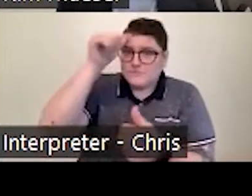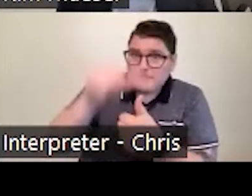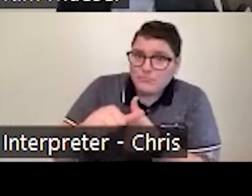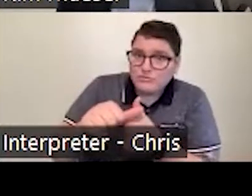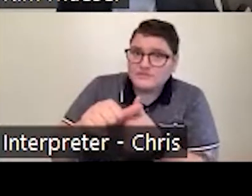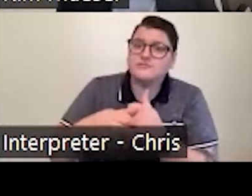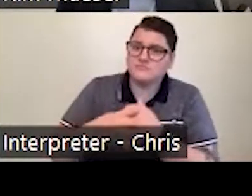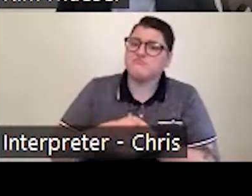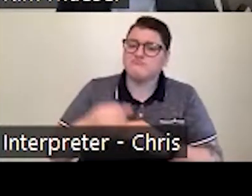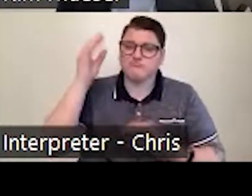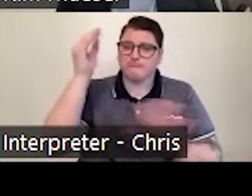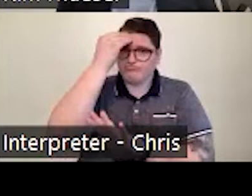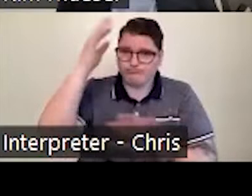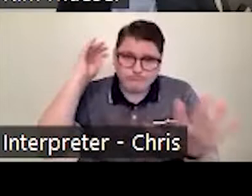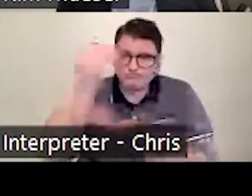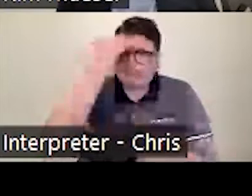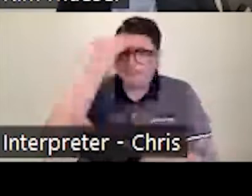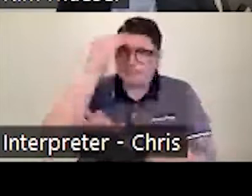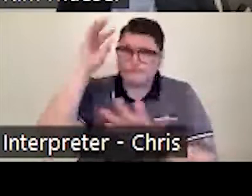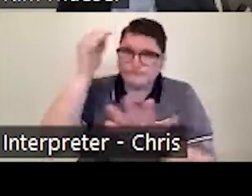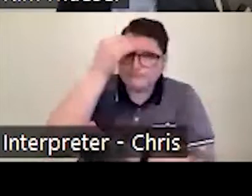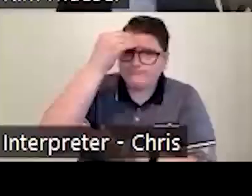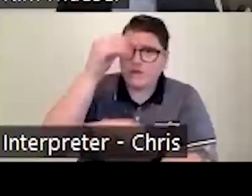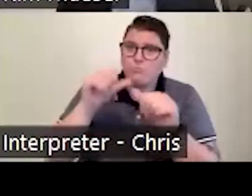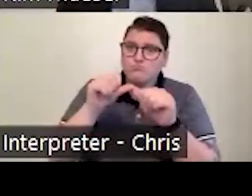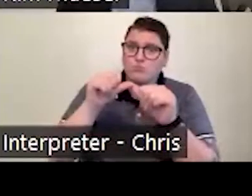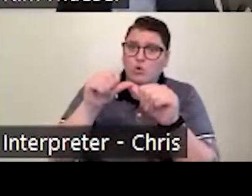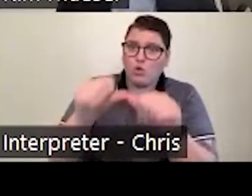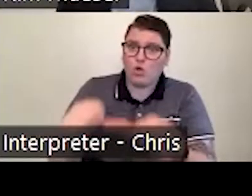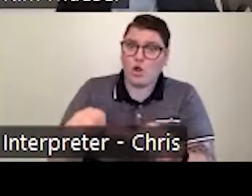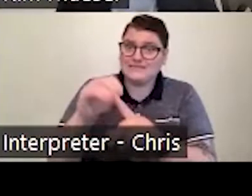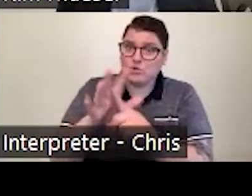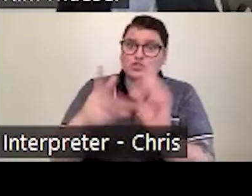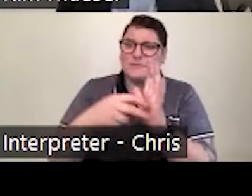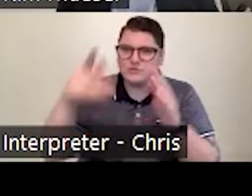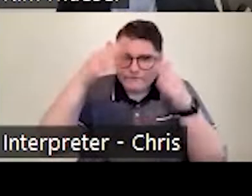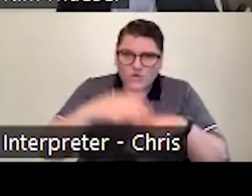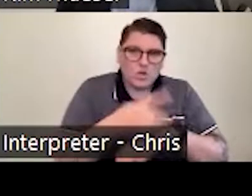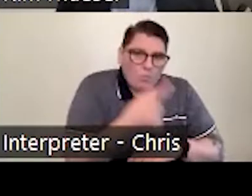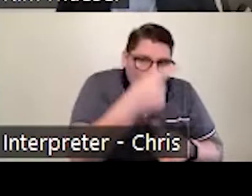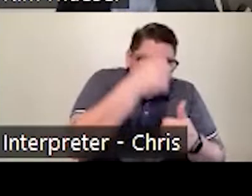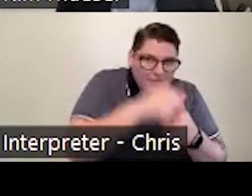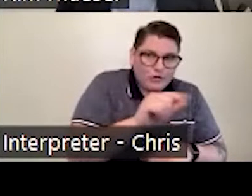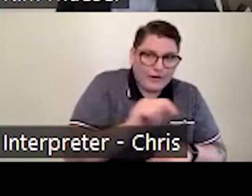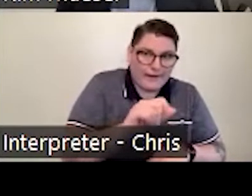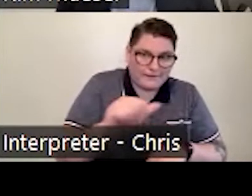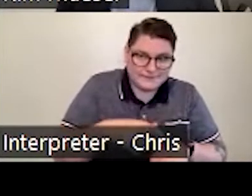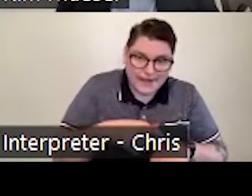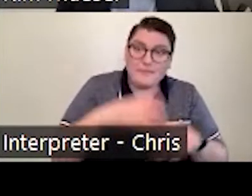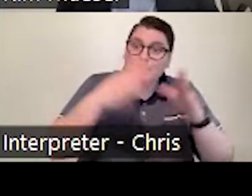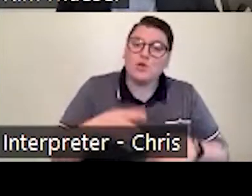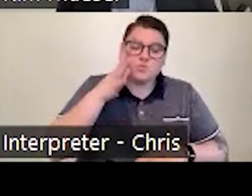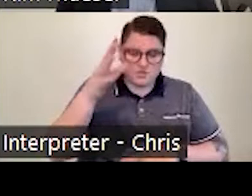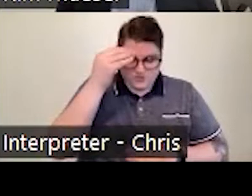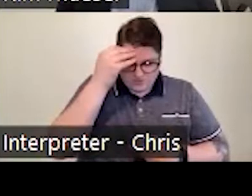doing prolonged exposure, what you do is you focus on one memory at a time, and you have the person go over that memory, talking about it